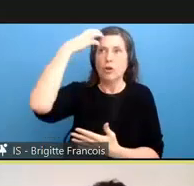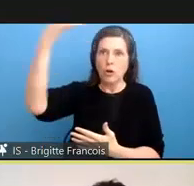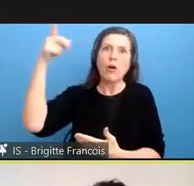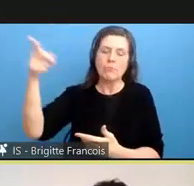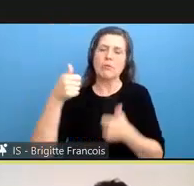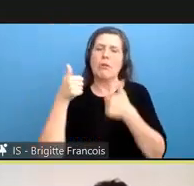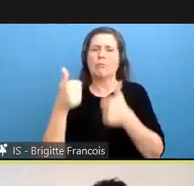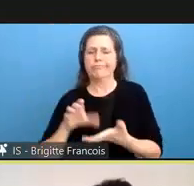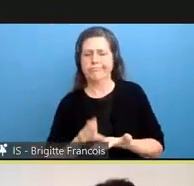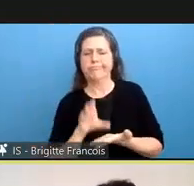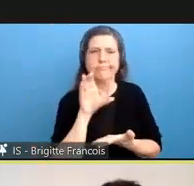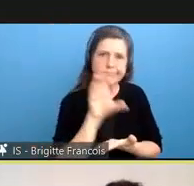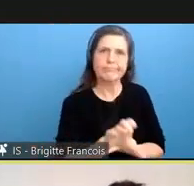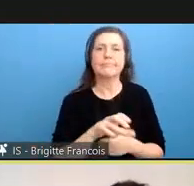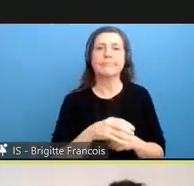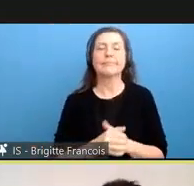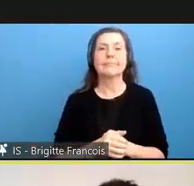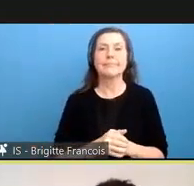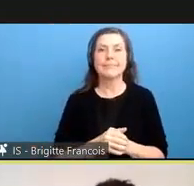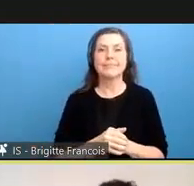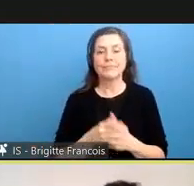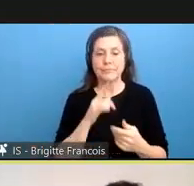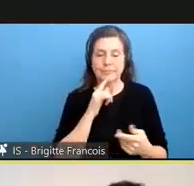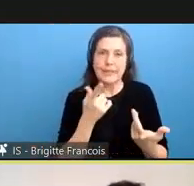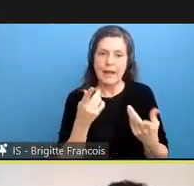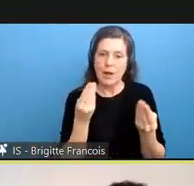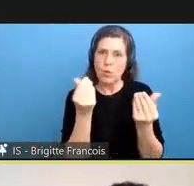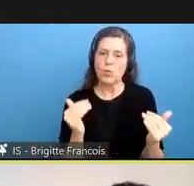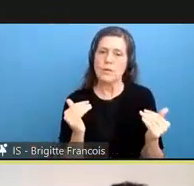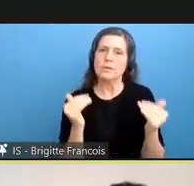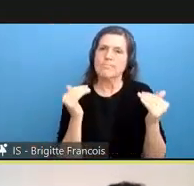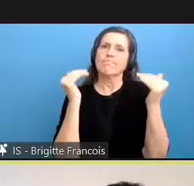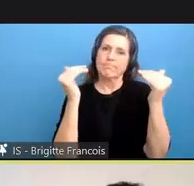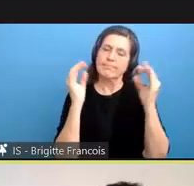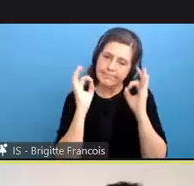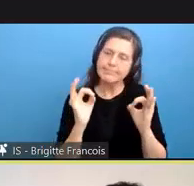it worthwhile or of the right quality. Thank you.